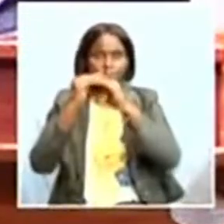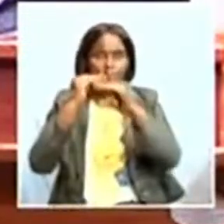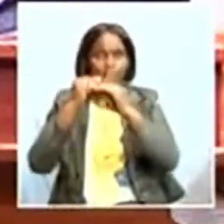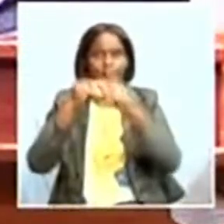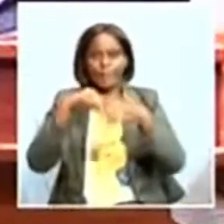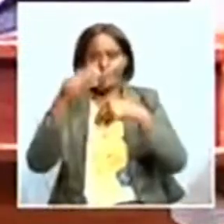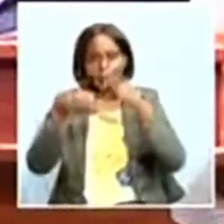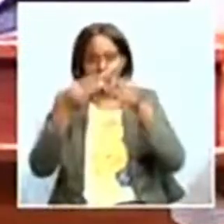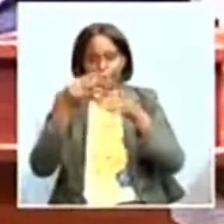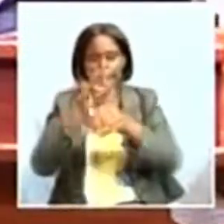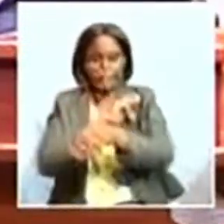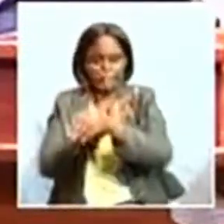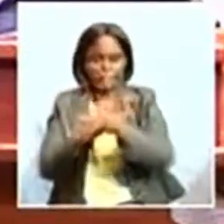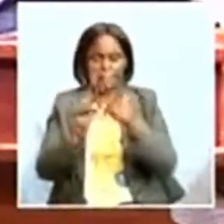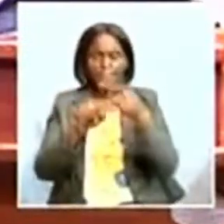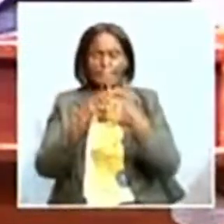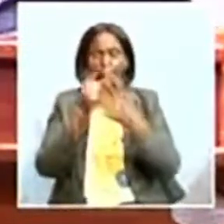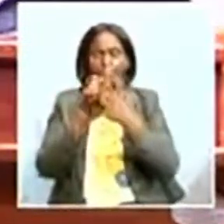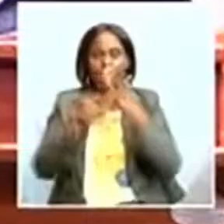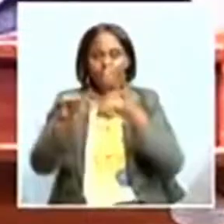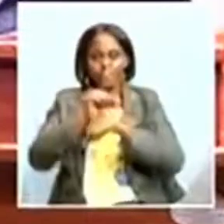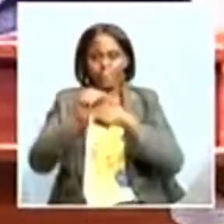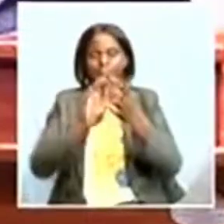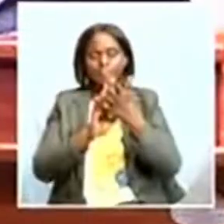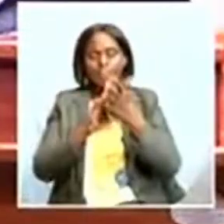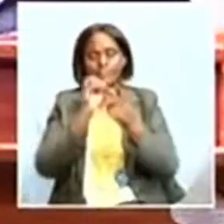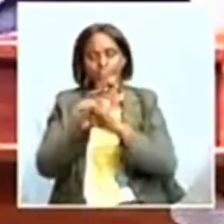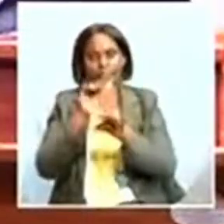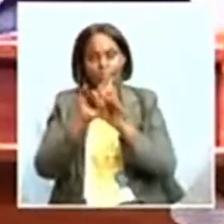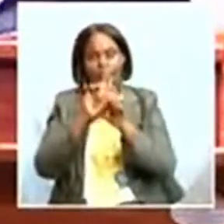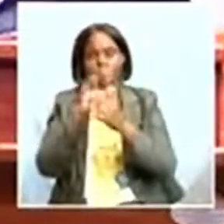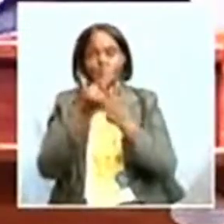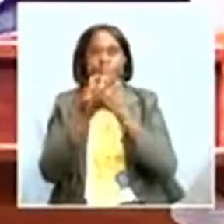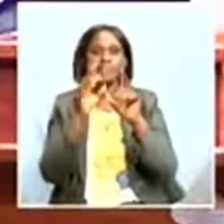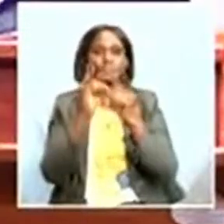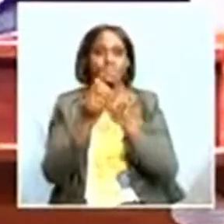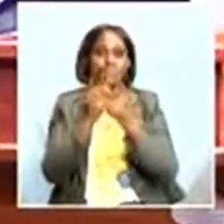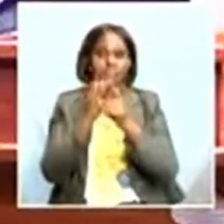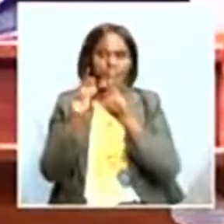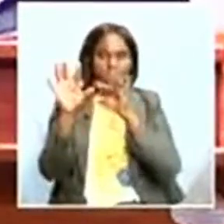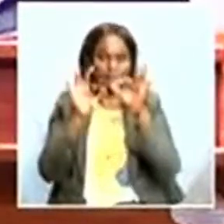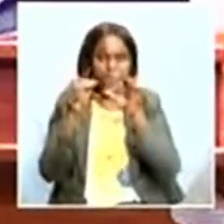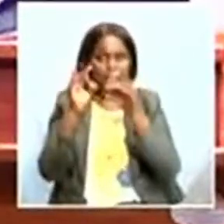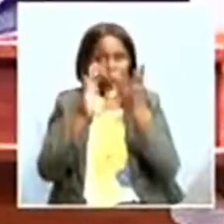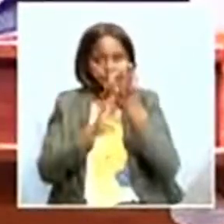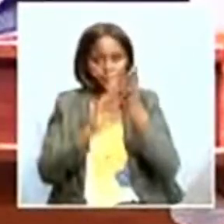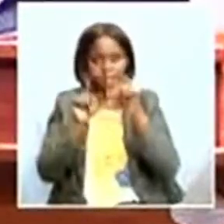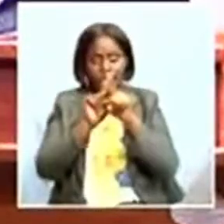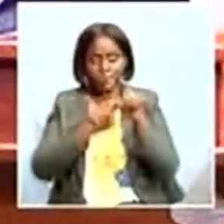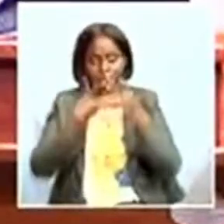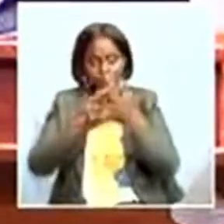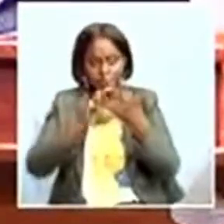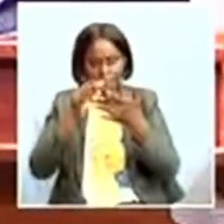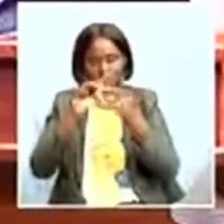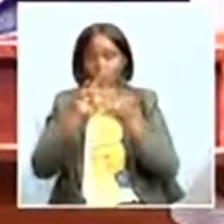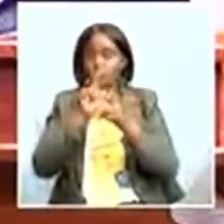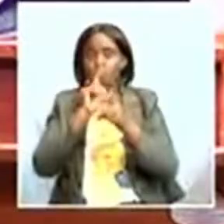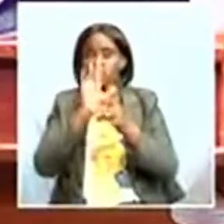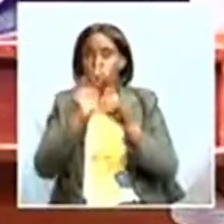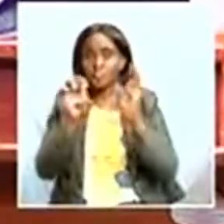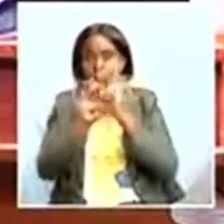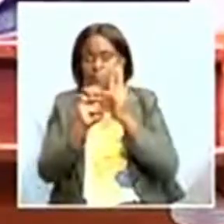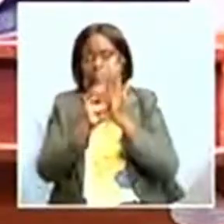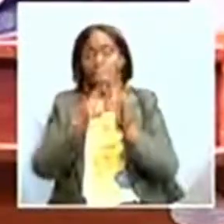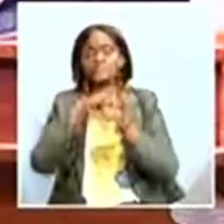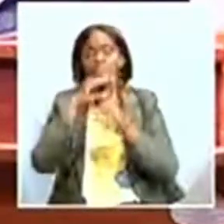of resources and increase secondary school availability across districts. The selection of schools is based on factors such as